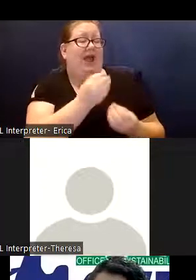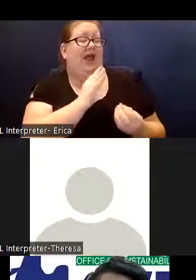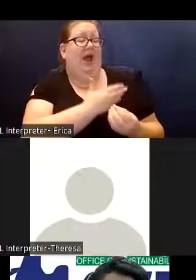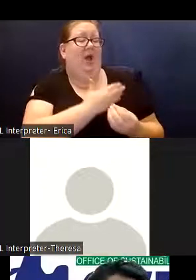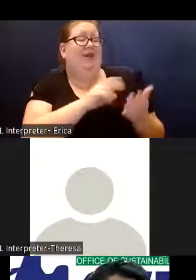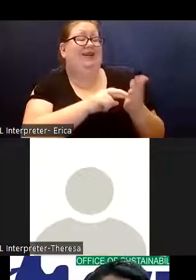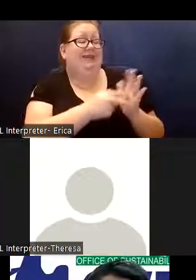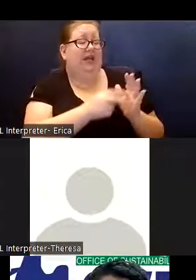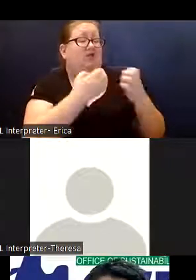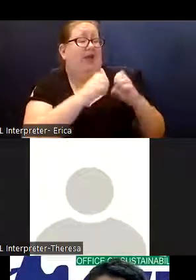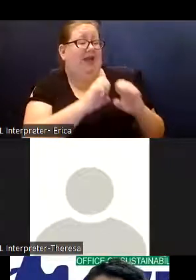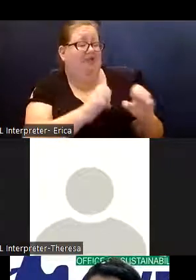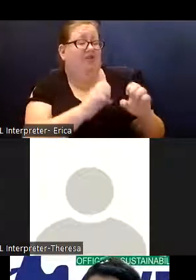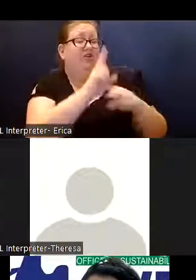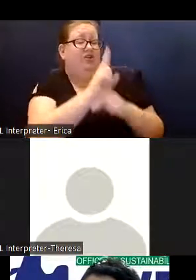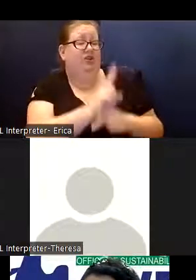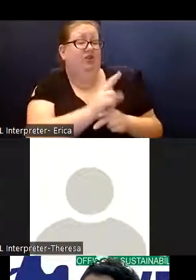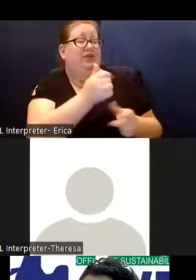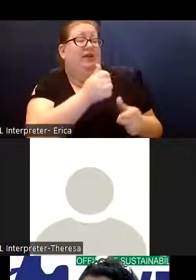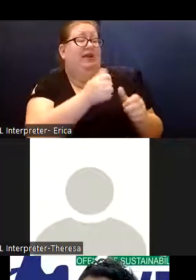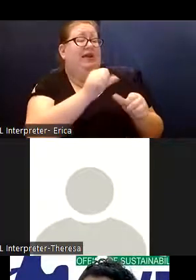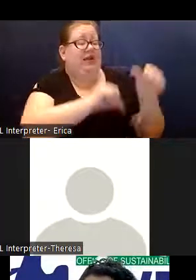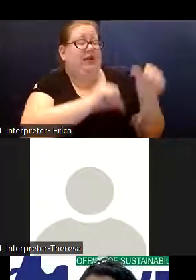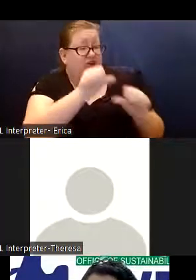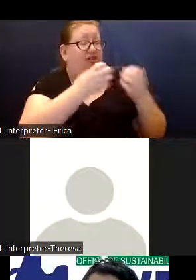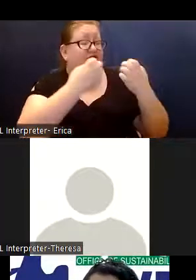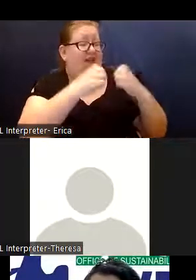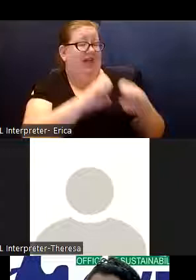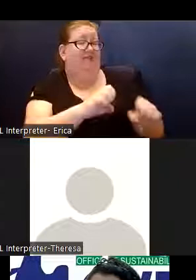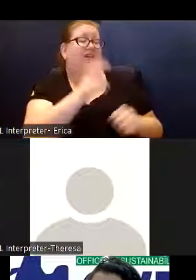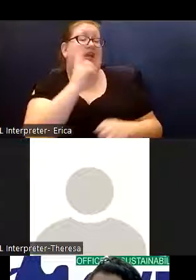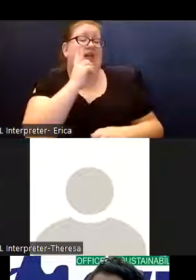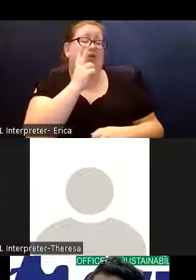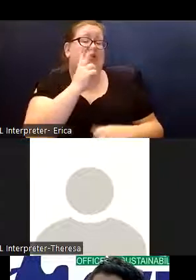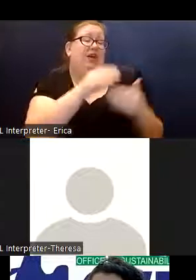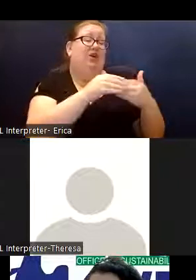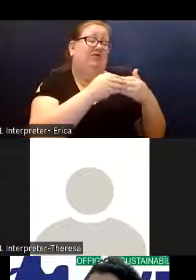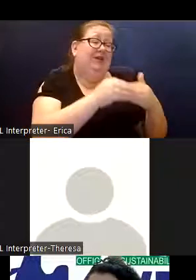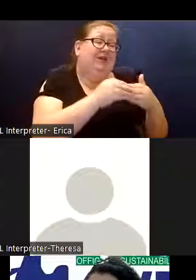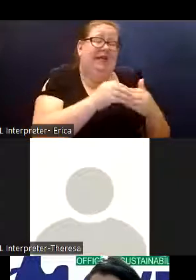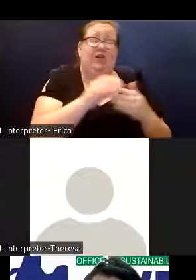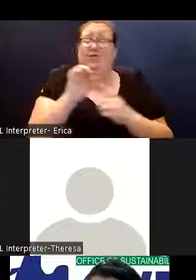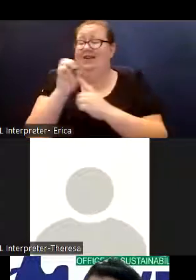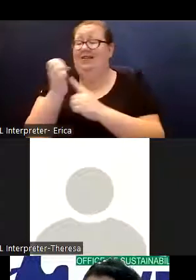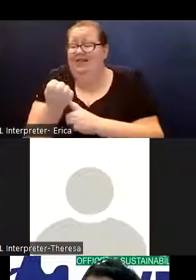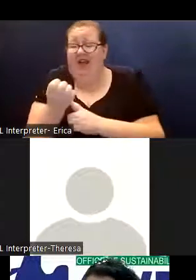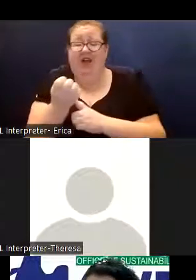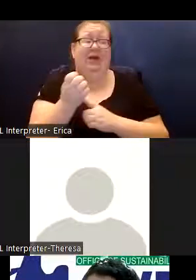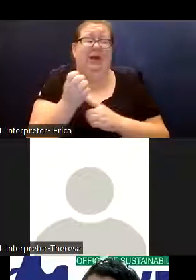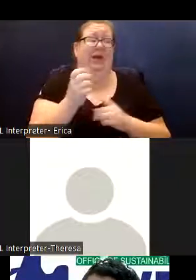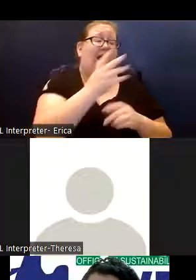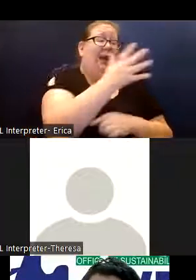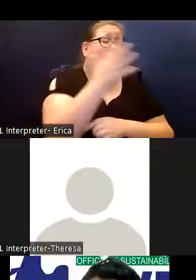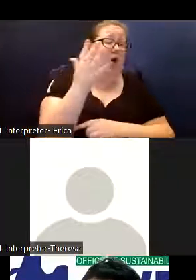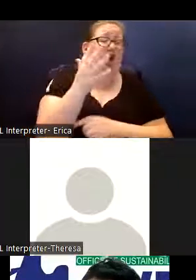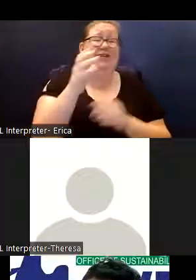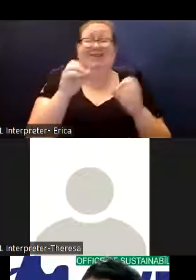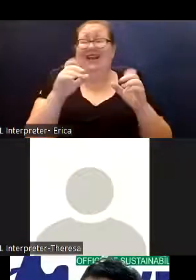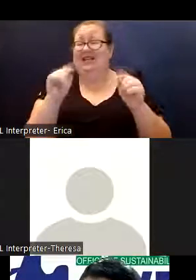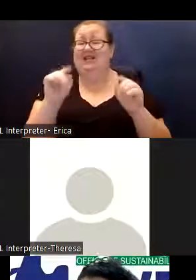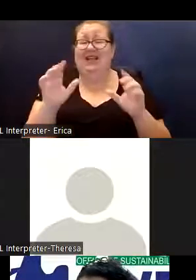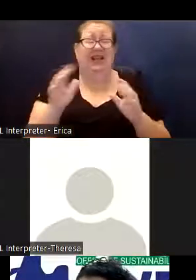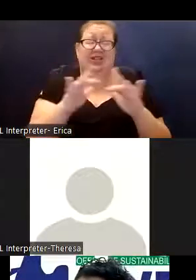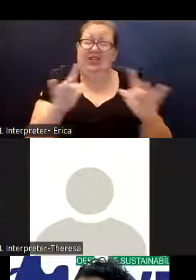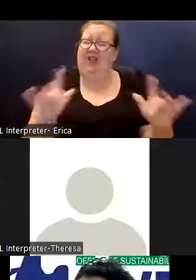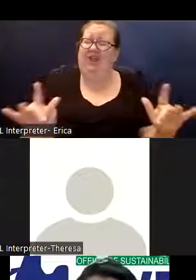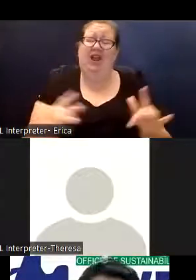that we're leveraging each other's efforts. As you see, resilience in the environment and our parks and et cetera are just one of the many pieces